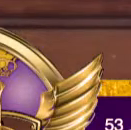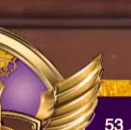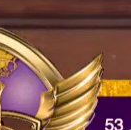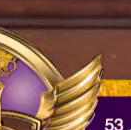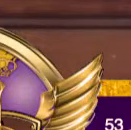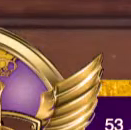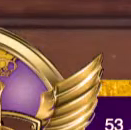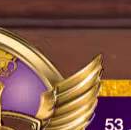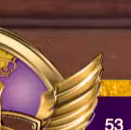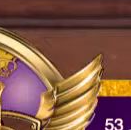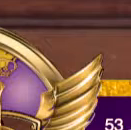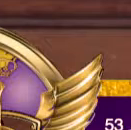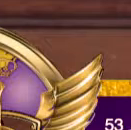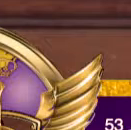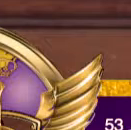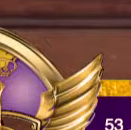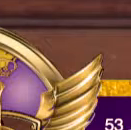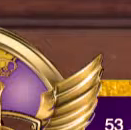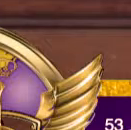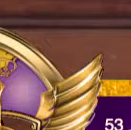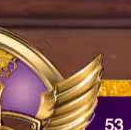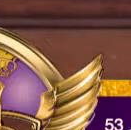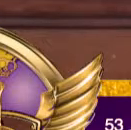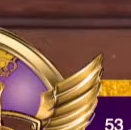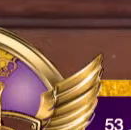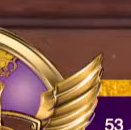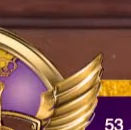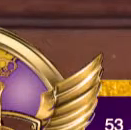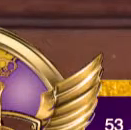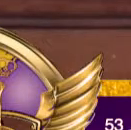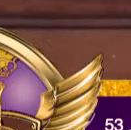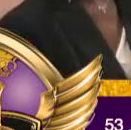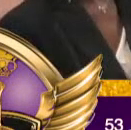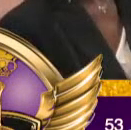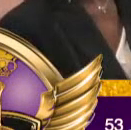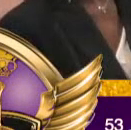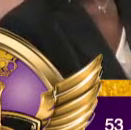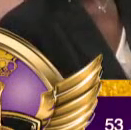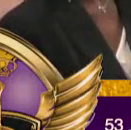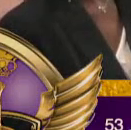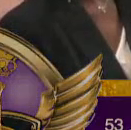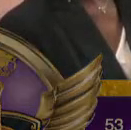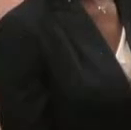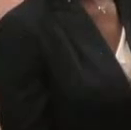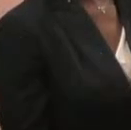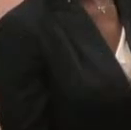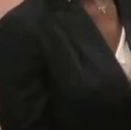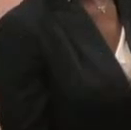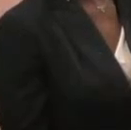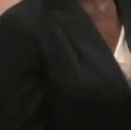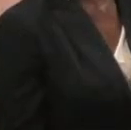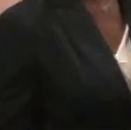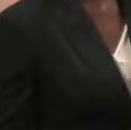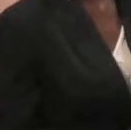the temple blessing God. God's word for God's people. Praise be to God.